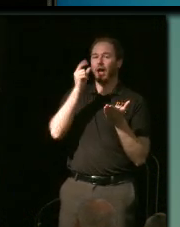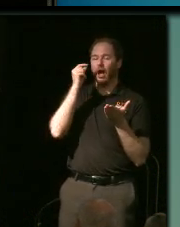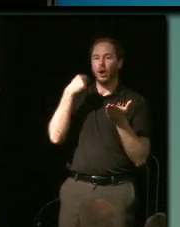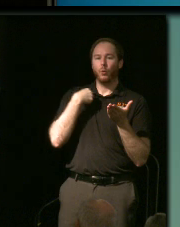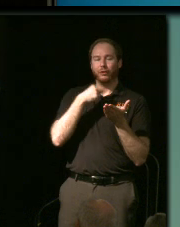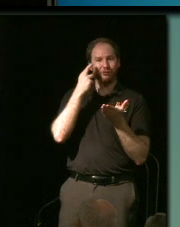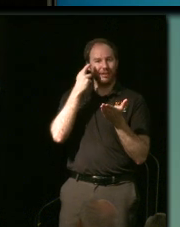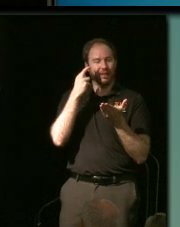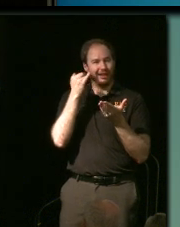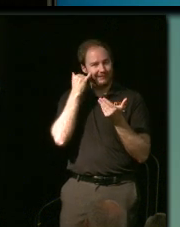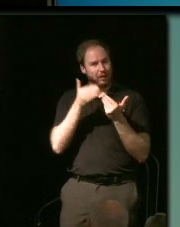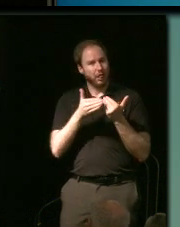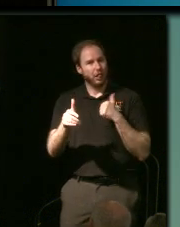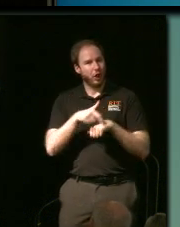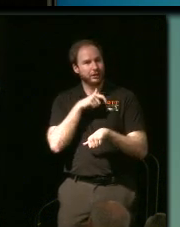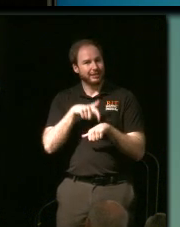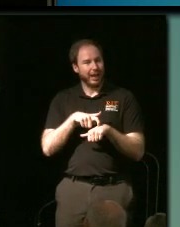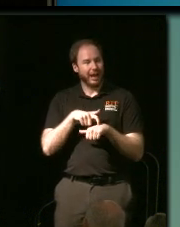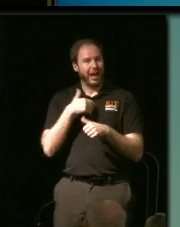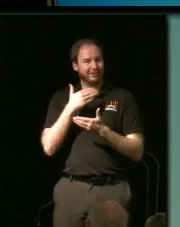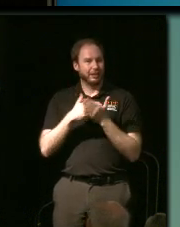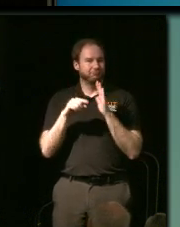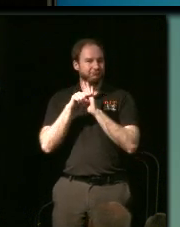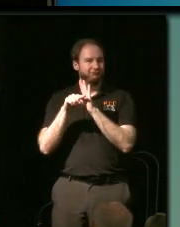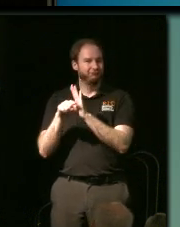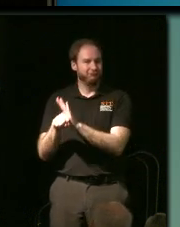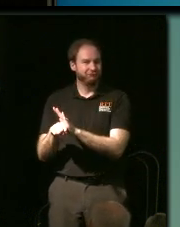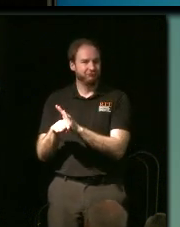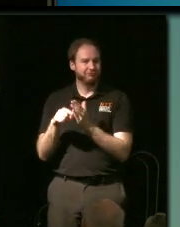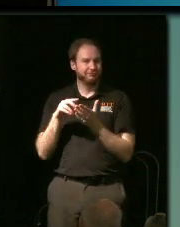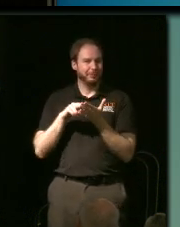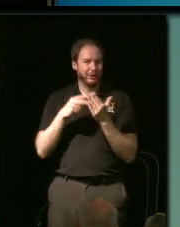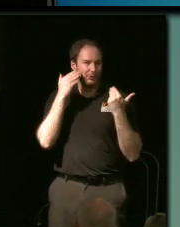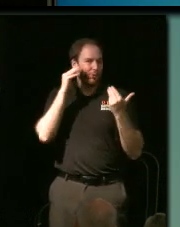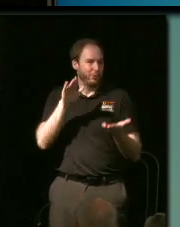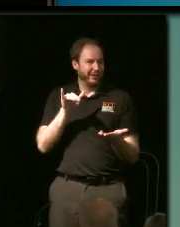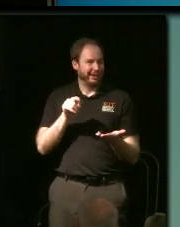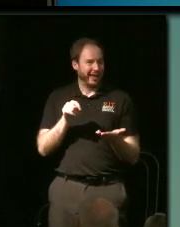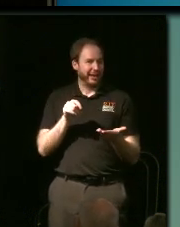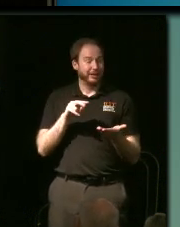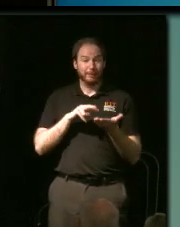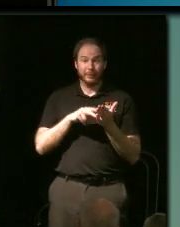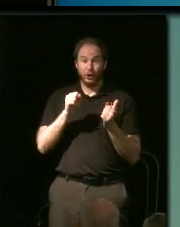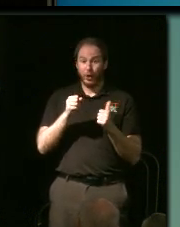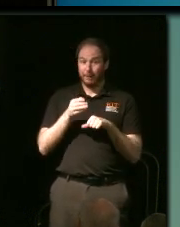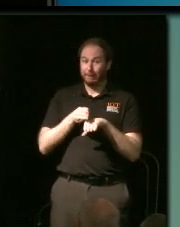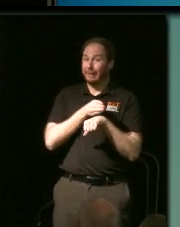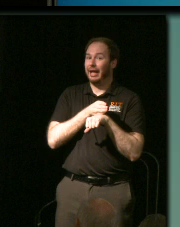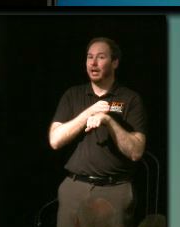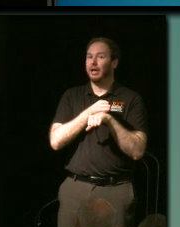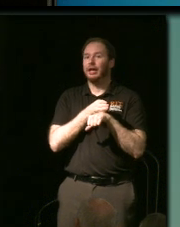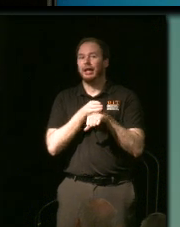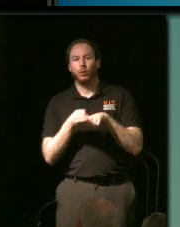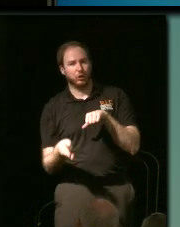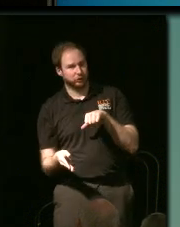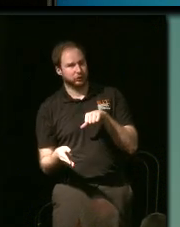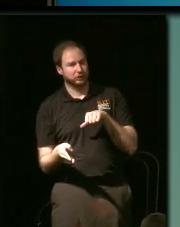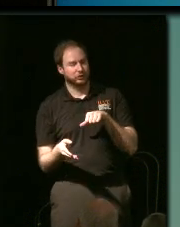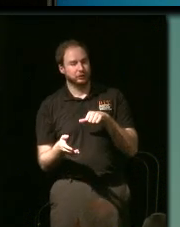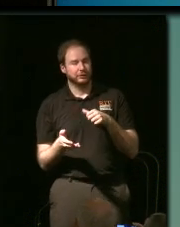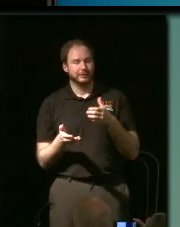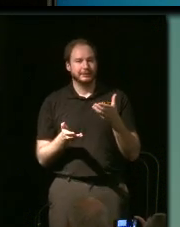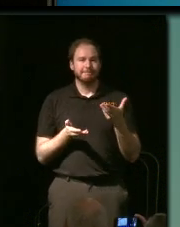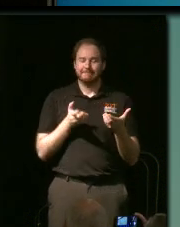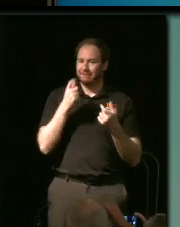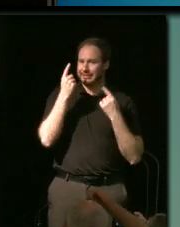progress. So there are going to be some unknowns. So you could get worse in a clinical trial, and